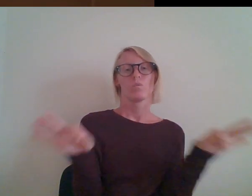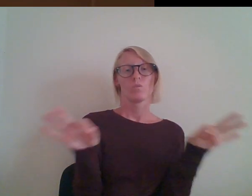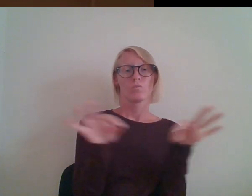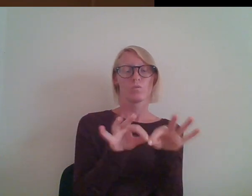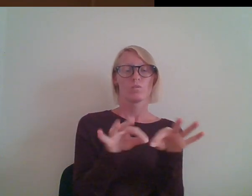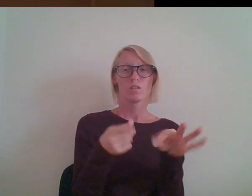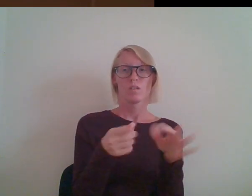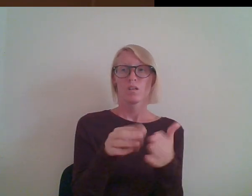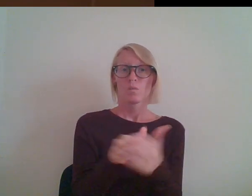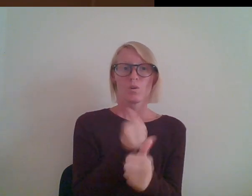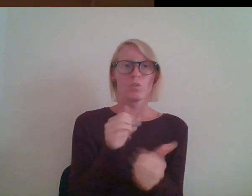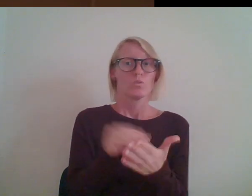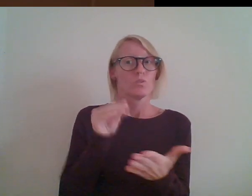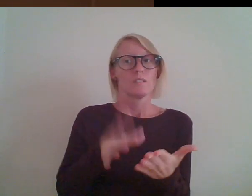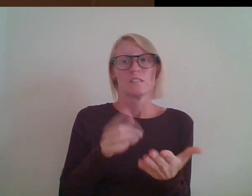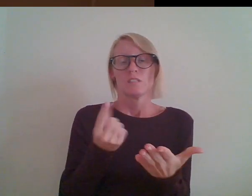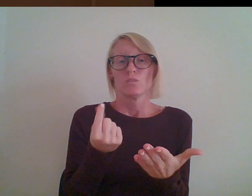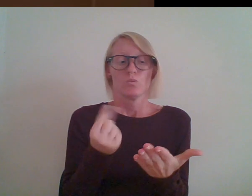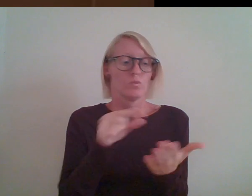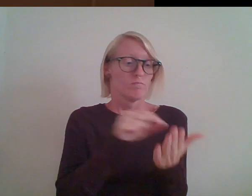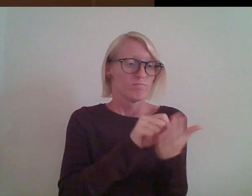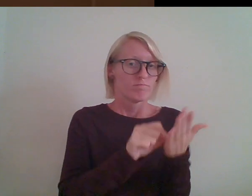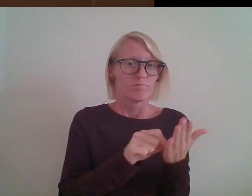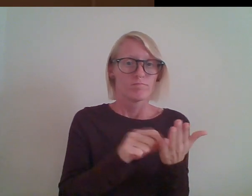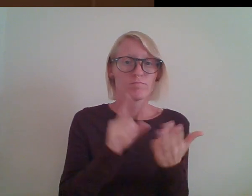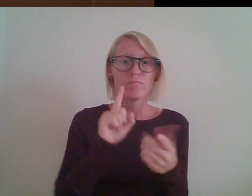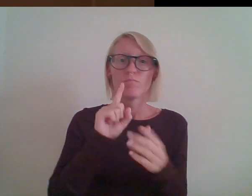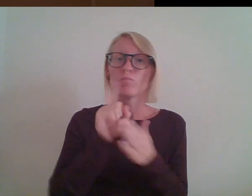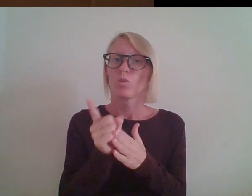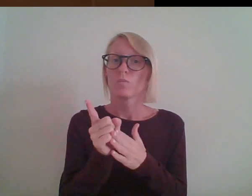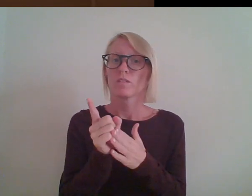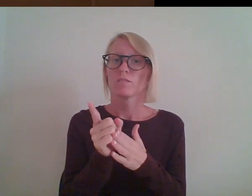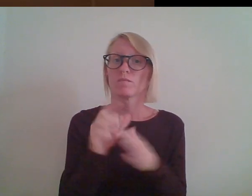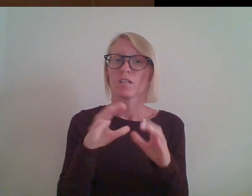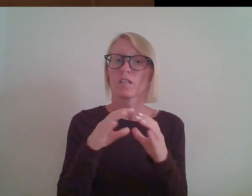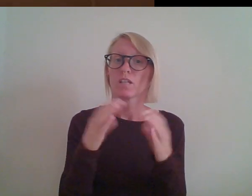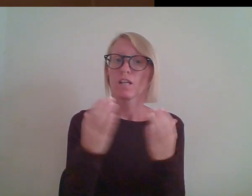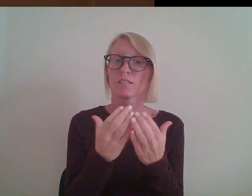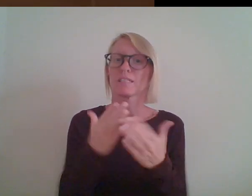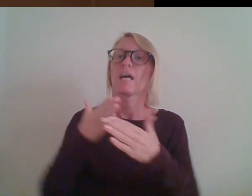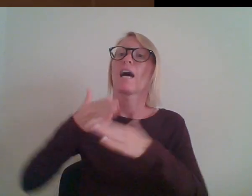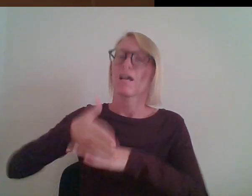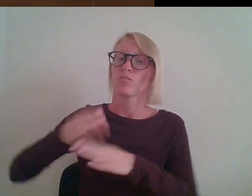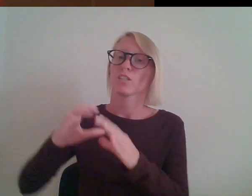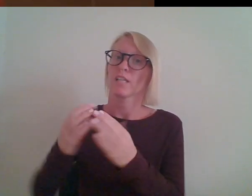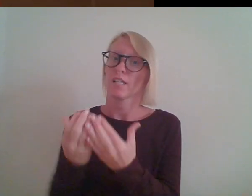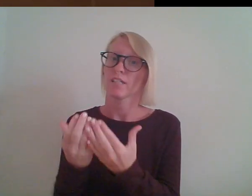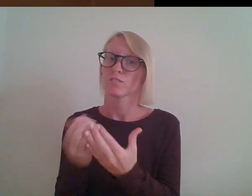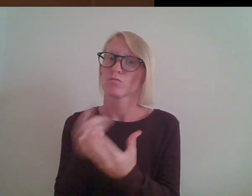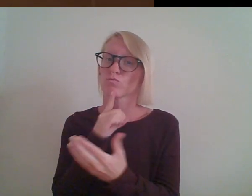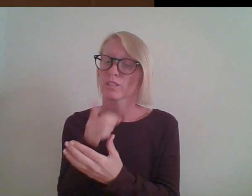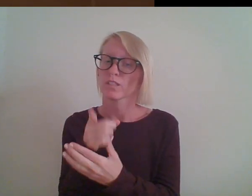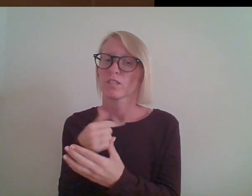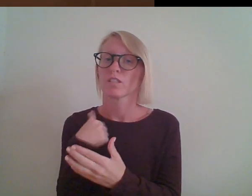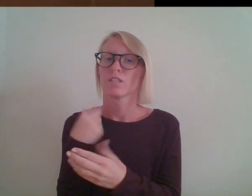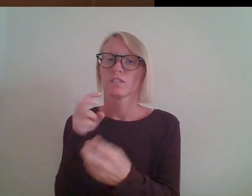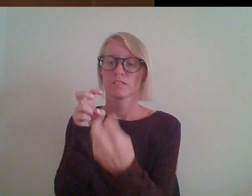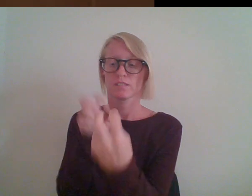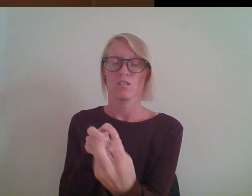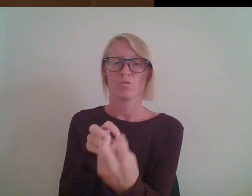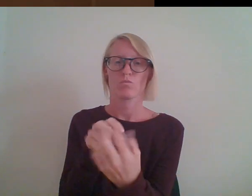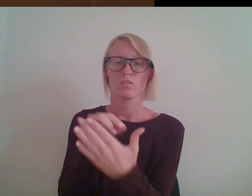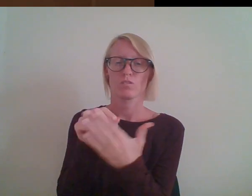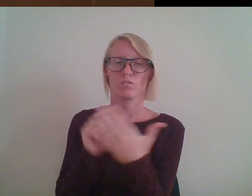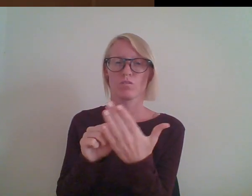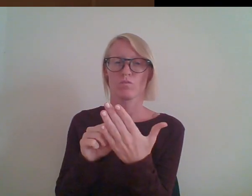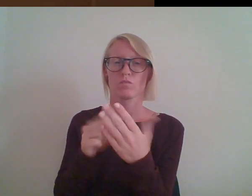rule. The first moment you get after a class, ideally right after the class, you should sit down with your notes